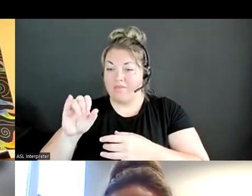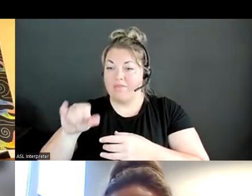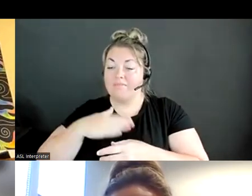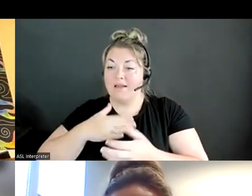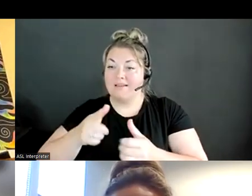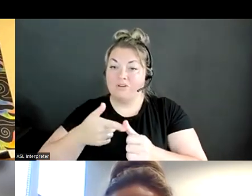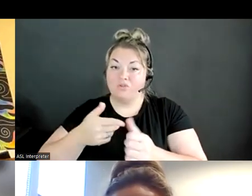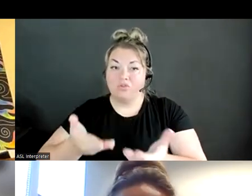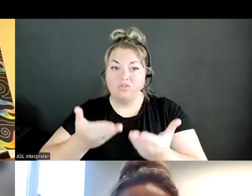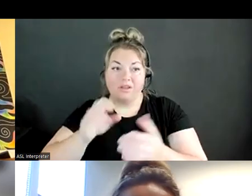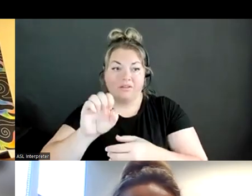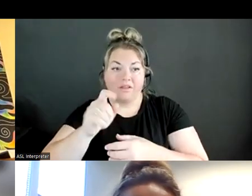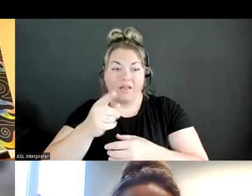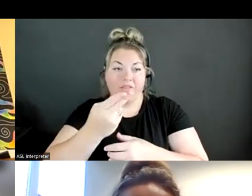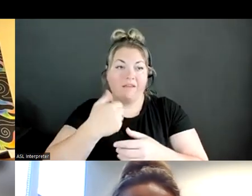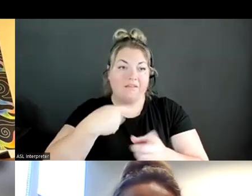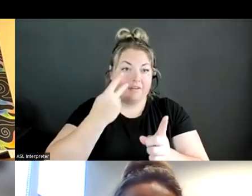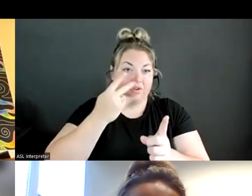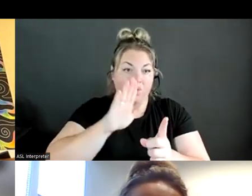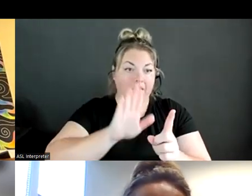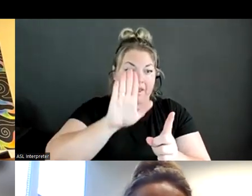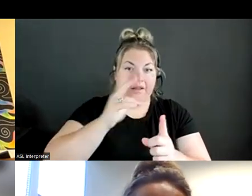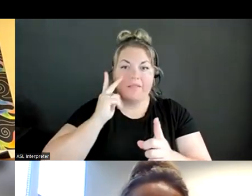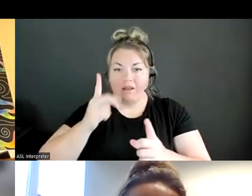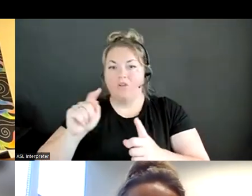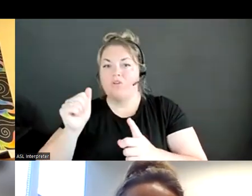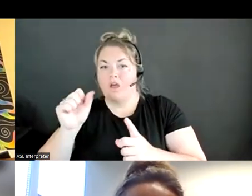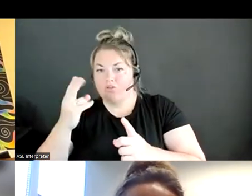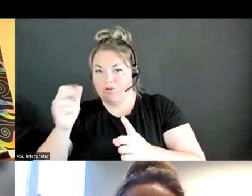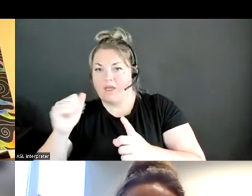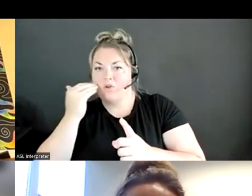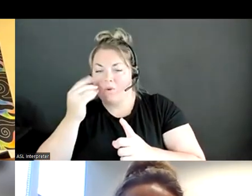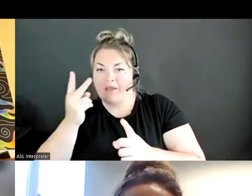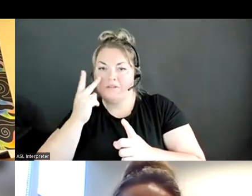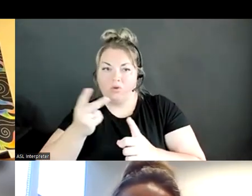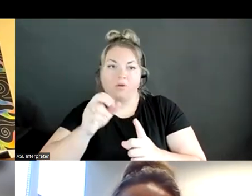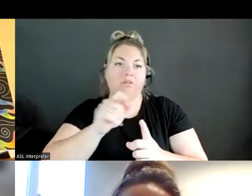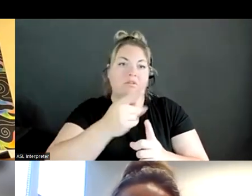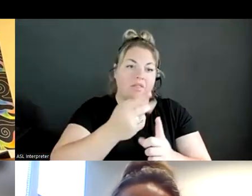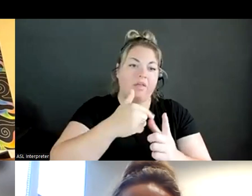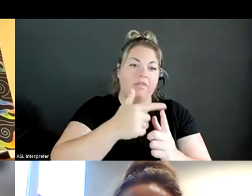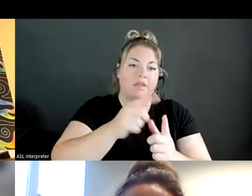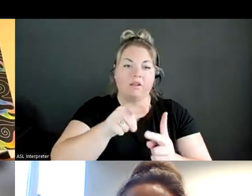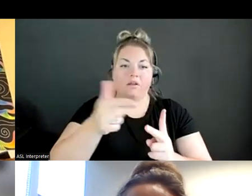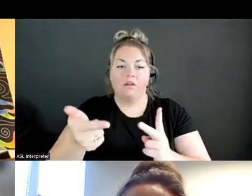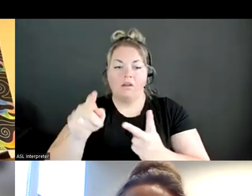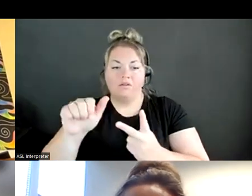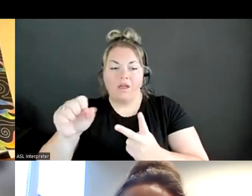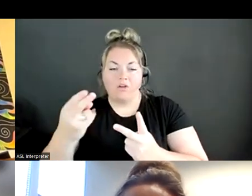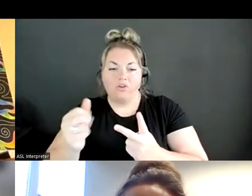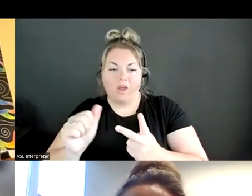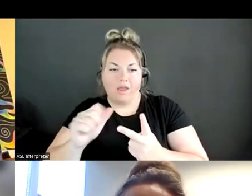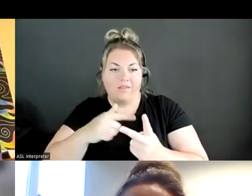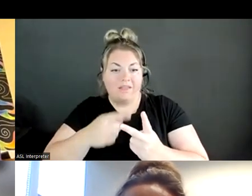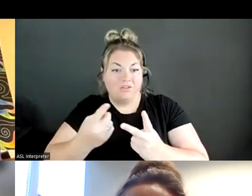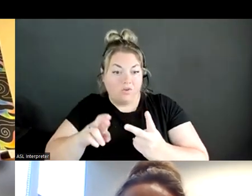suggestion. Seth, I see your hand up, and Tasha, I know, I see you. So how about Seth and then Tasha? And then Yeah. Dr. Rob, I feel like I